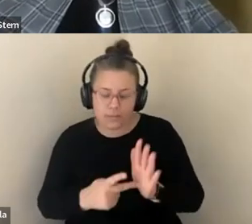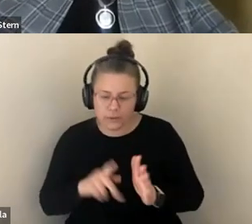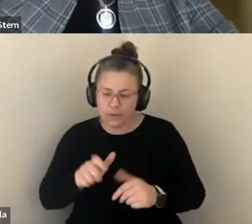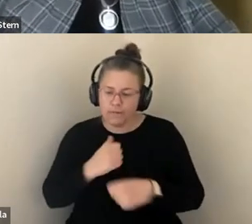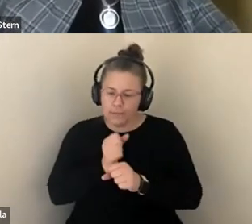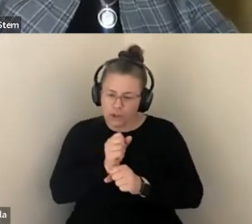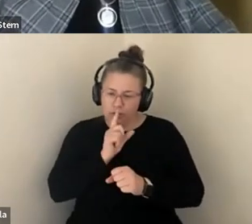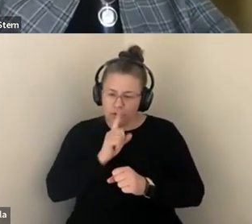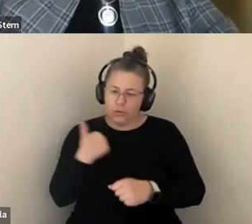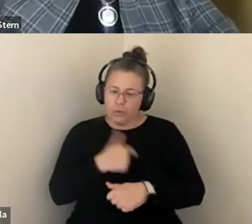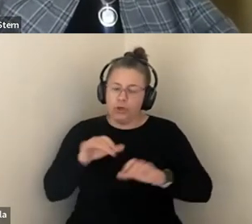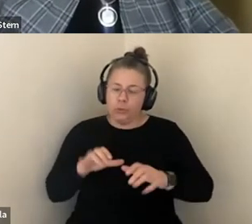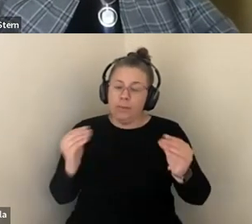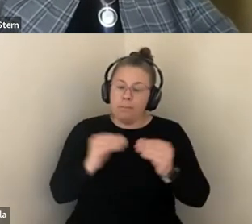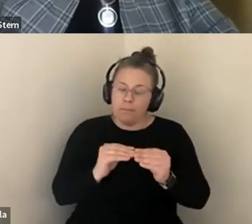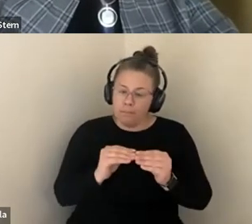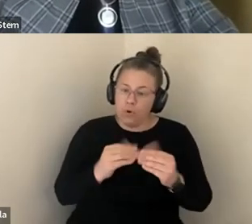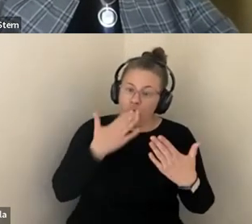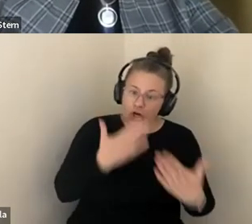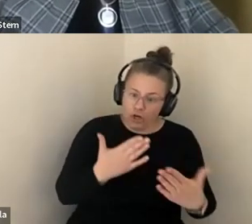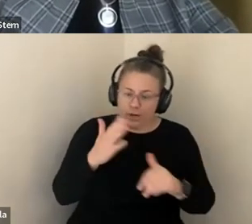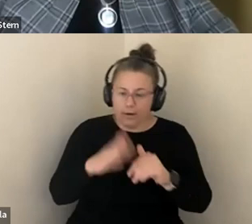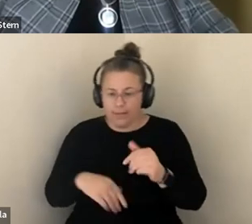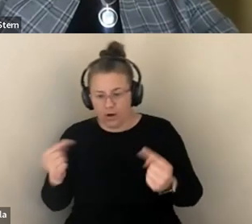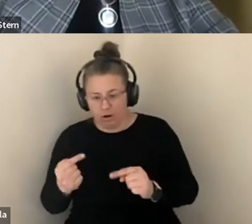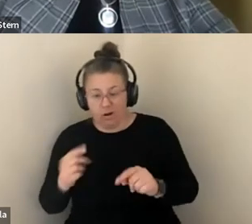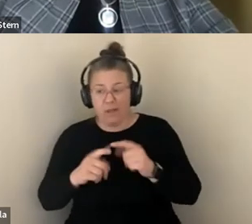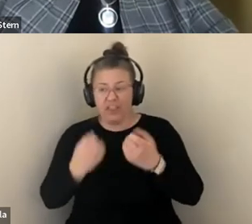that the general sense is that this is not ready for prime time.